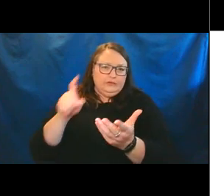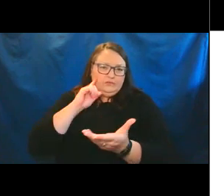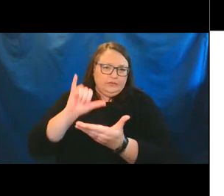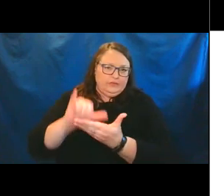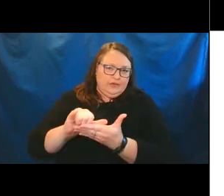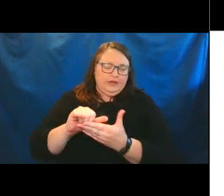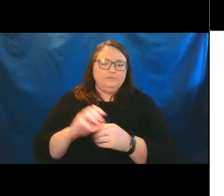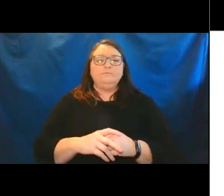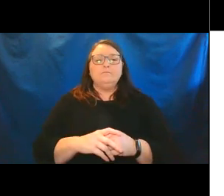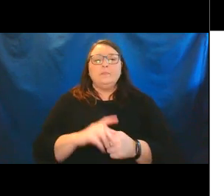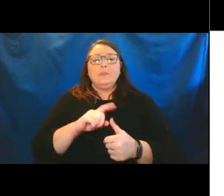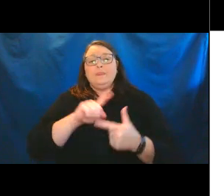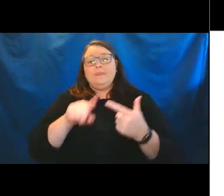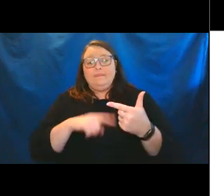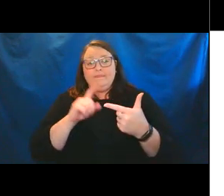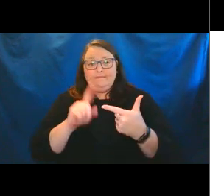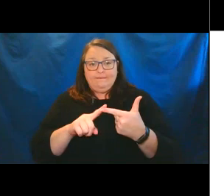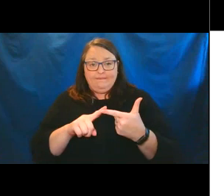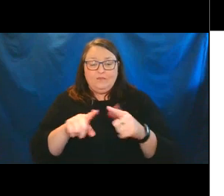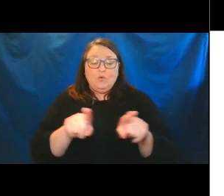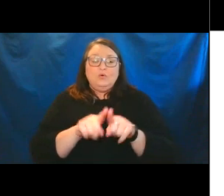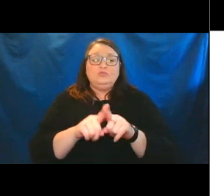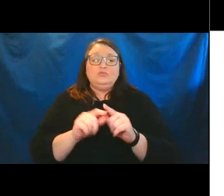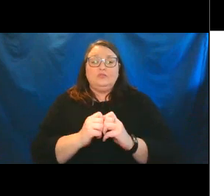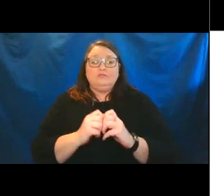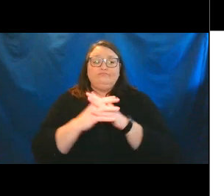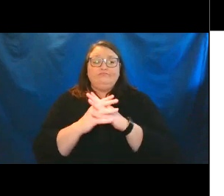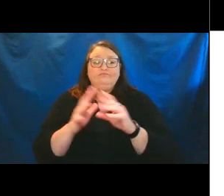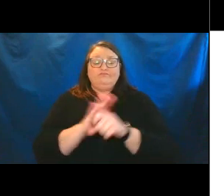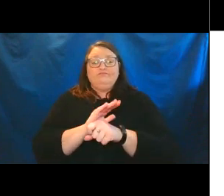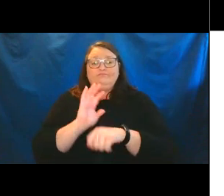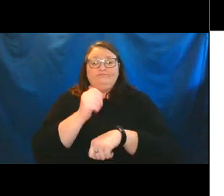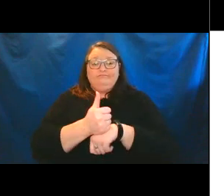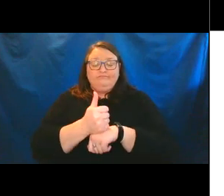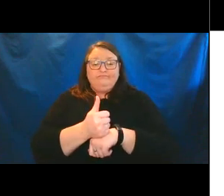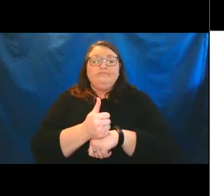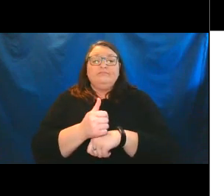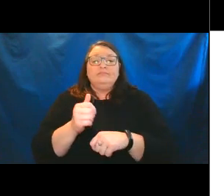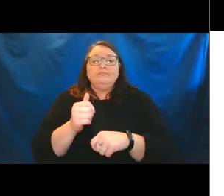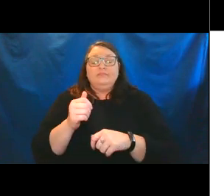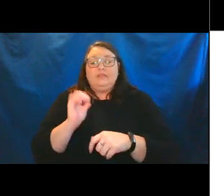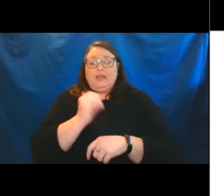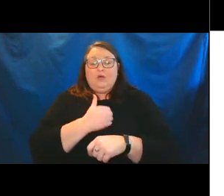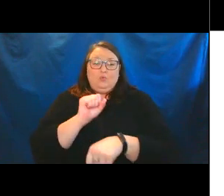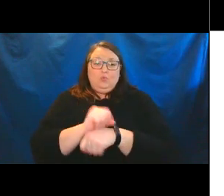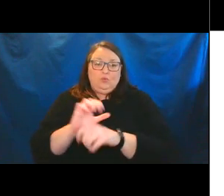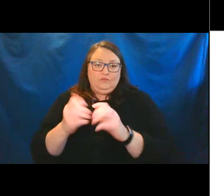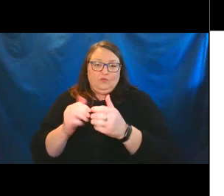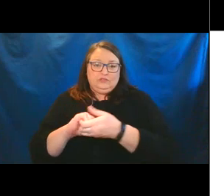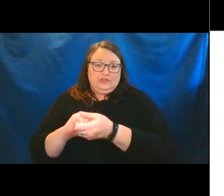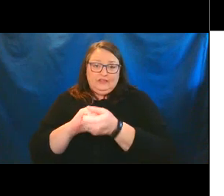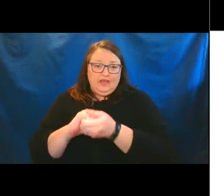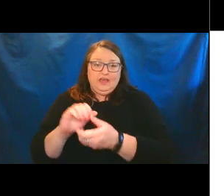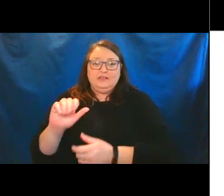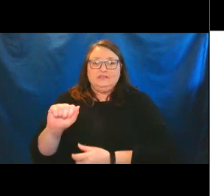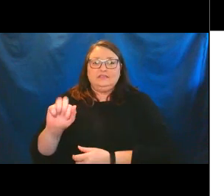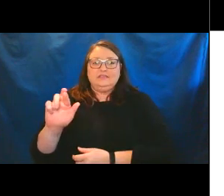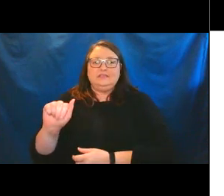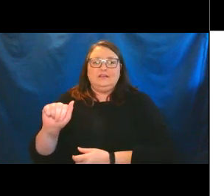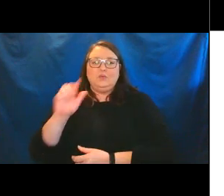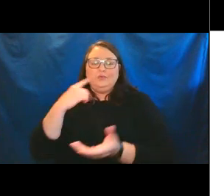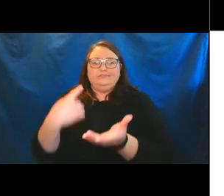also simultaneously launching and fully implementing the Greater Boston Climate and Coastal Resilience Workforce Alliance. Sarah's going to talk a lot more about what